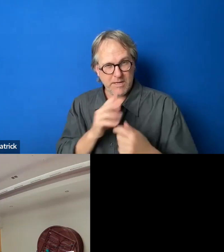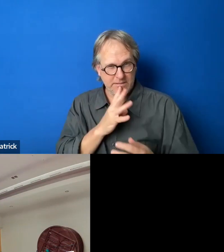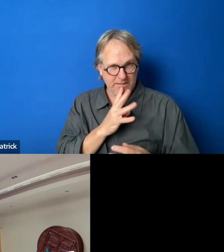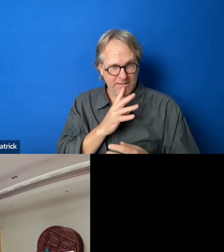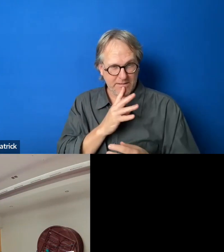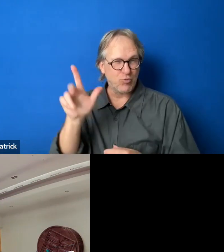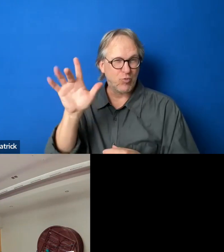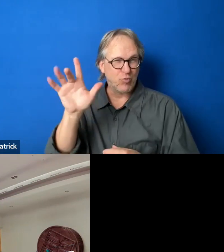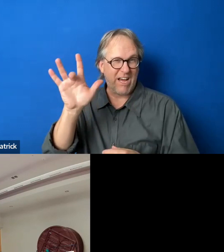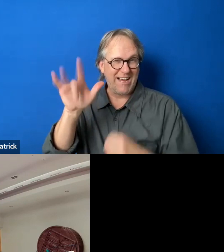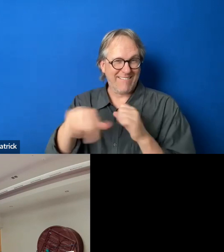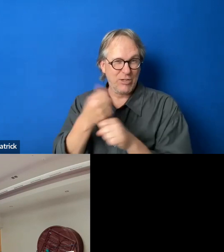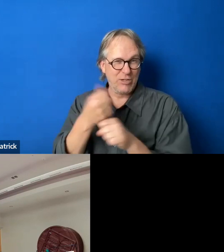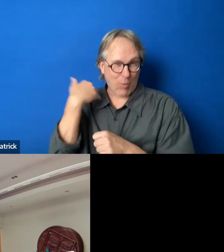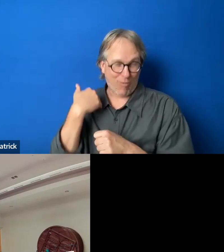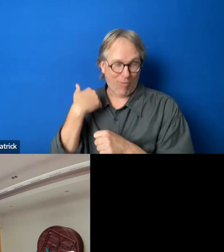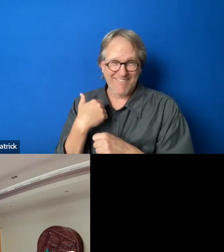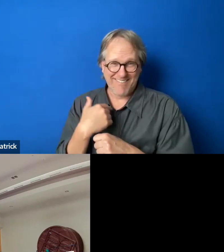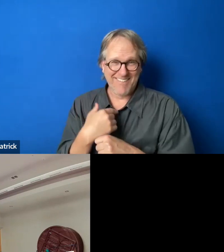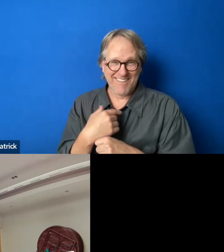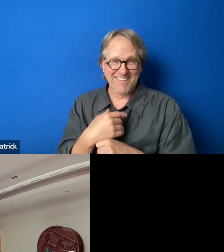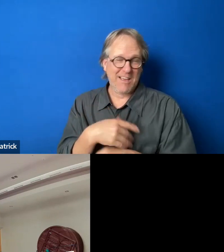25 years ago, and